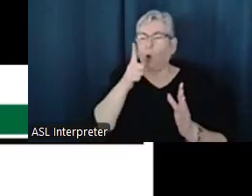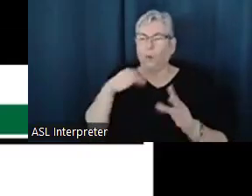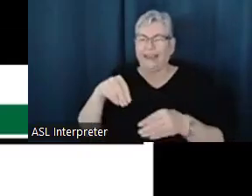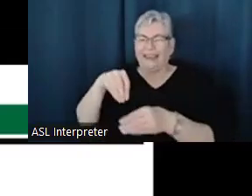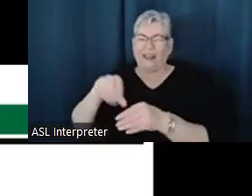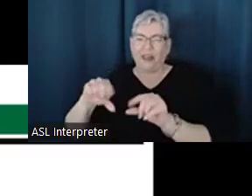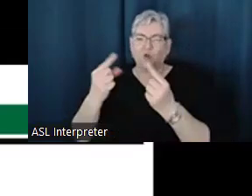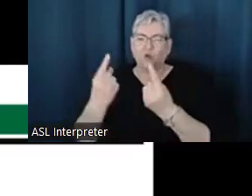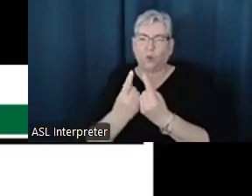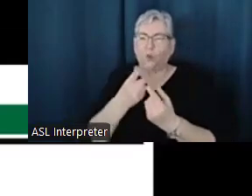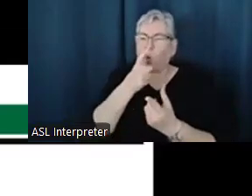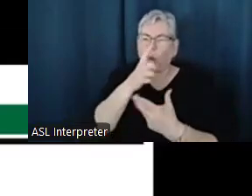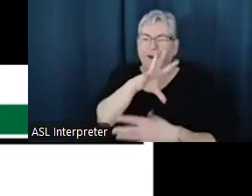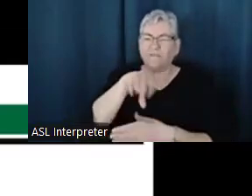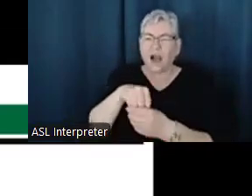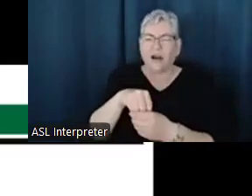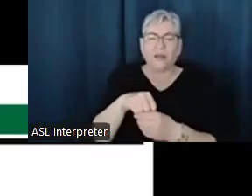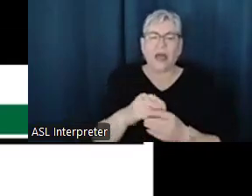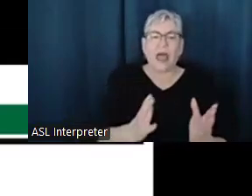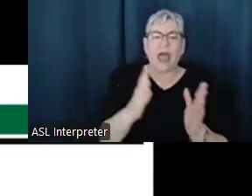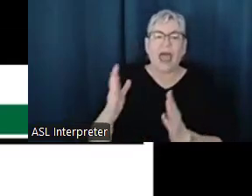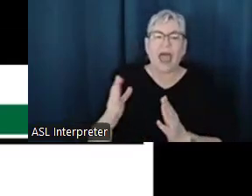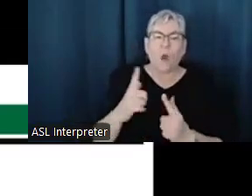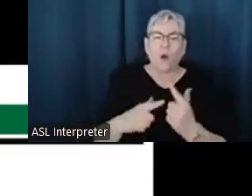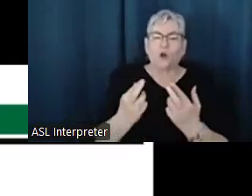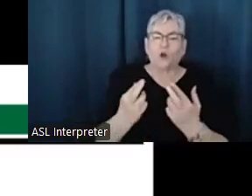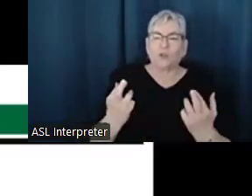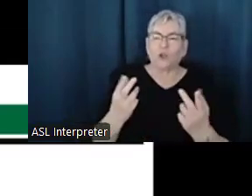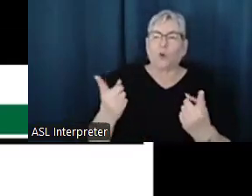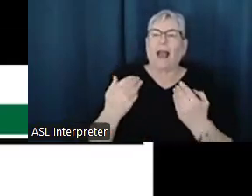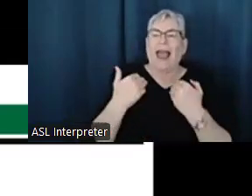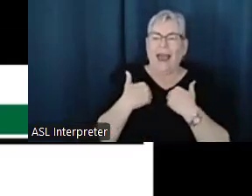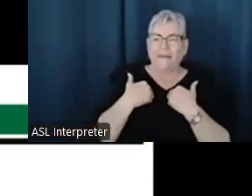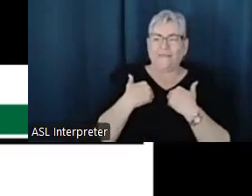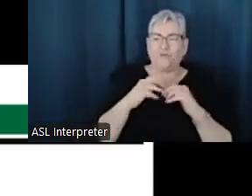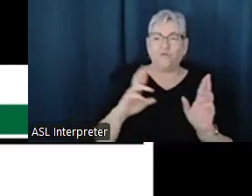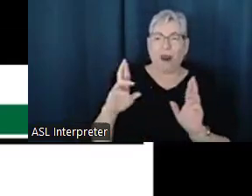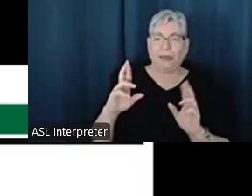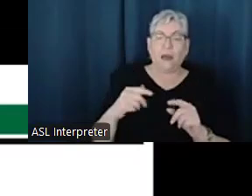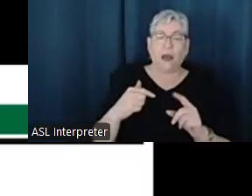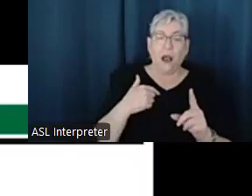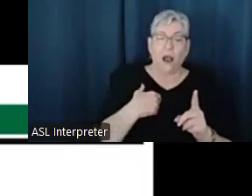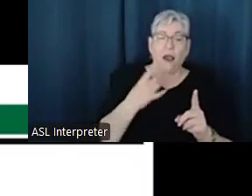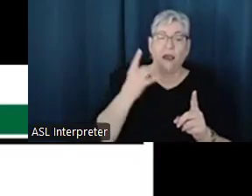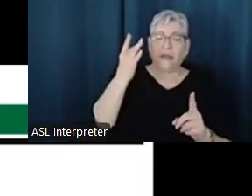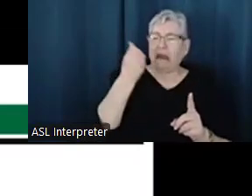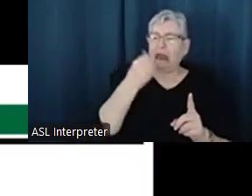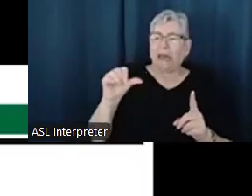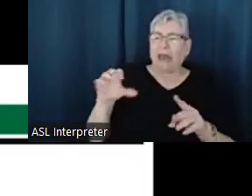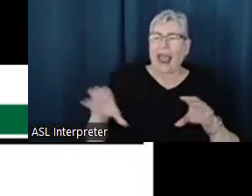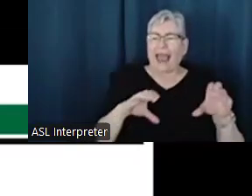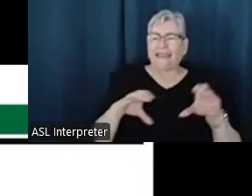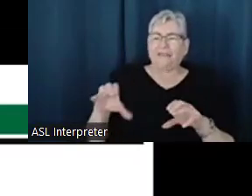well, and what sorts of resources you all have. So I think that any kind of activity can be successful